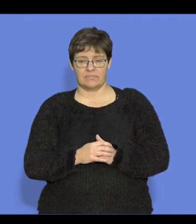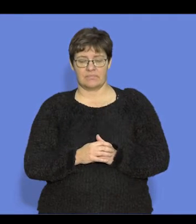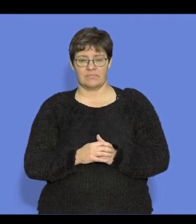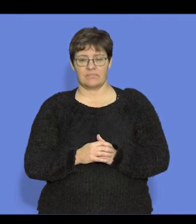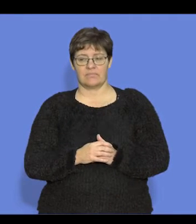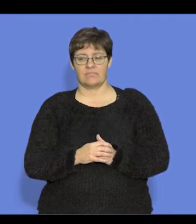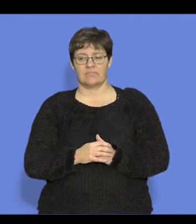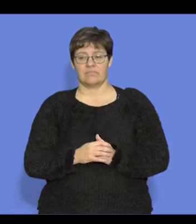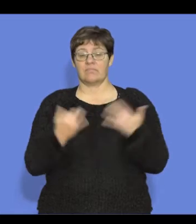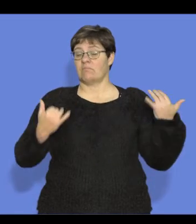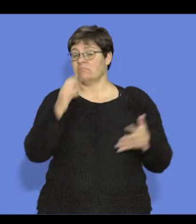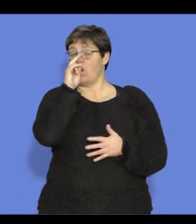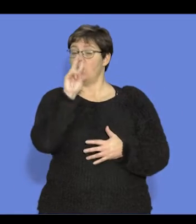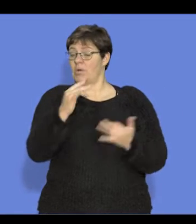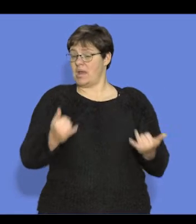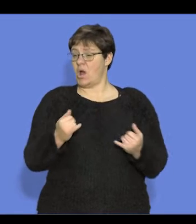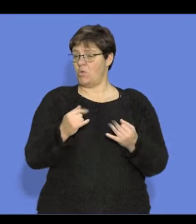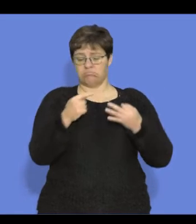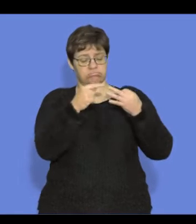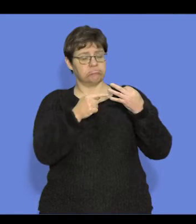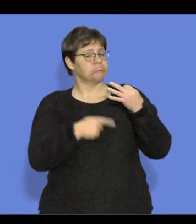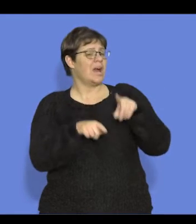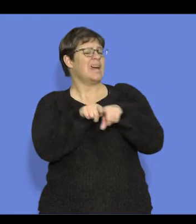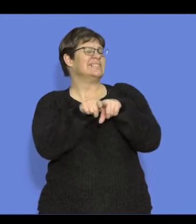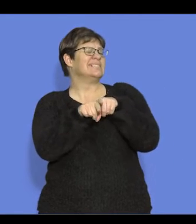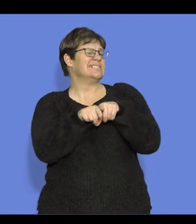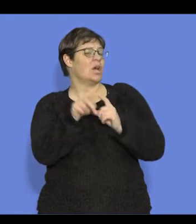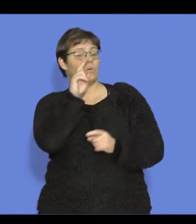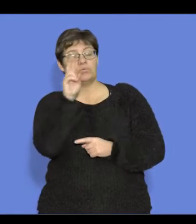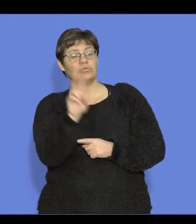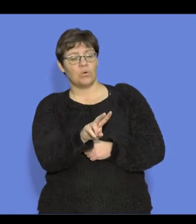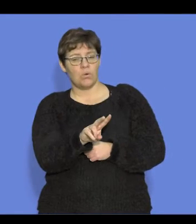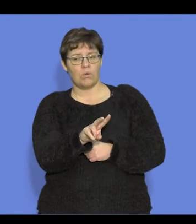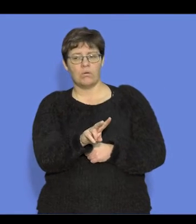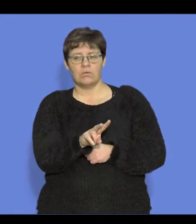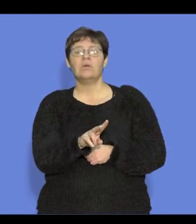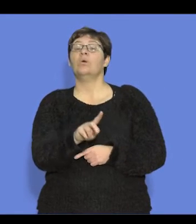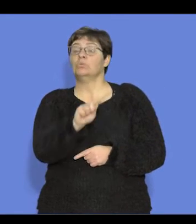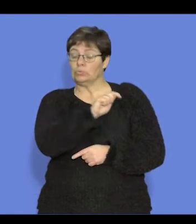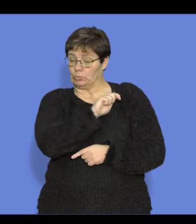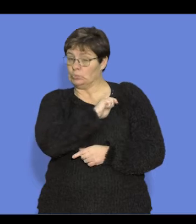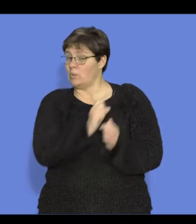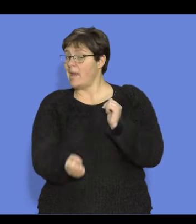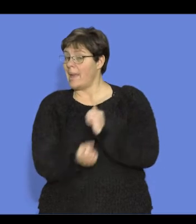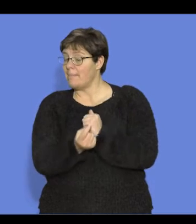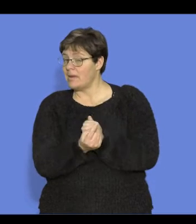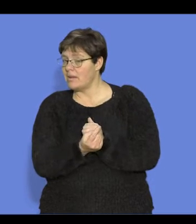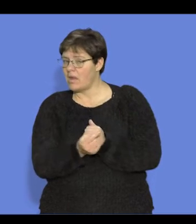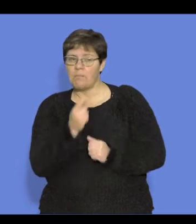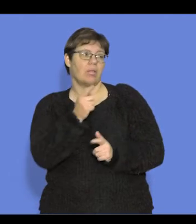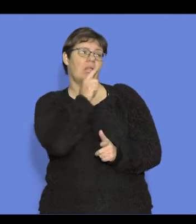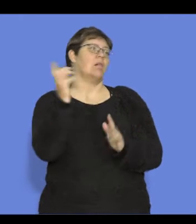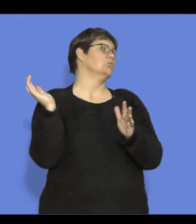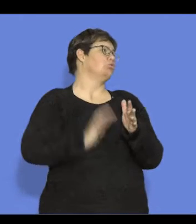Now, what we're looking at now is a little experiment to show that this actually does happen. I'm not just telling you